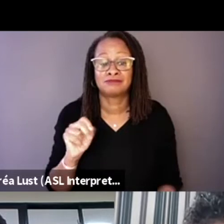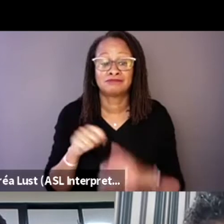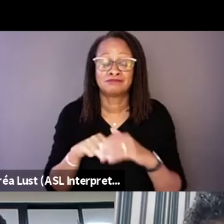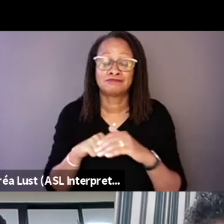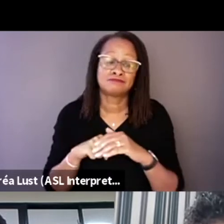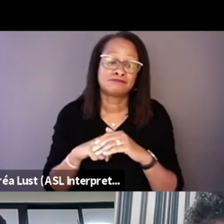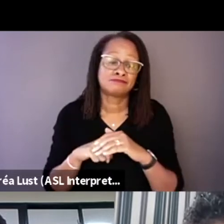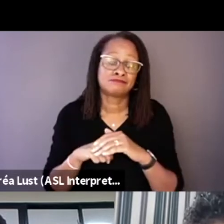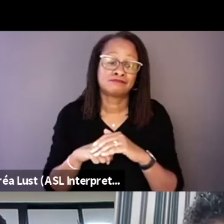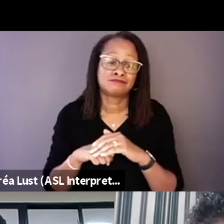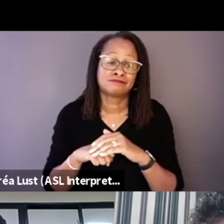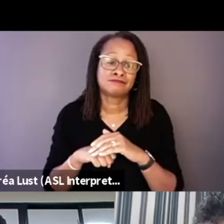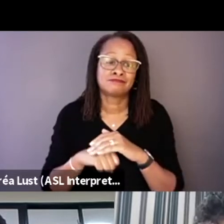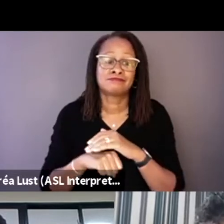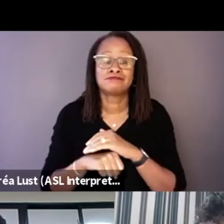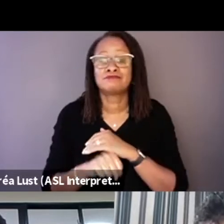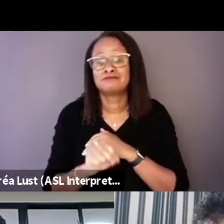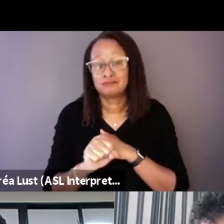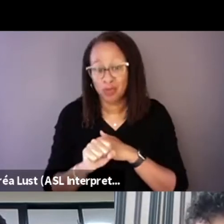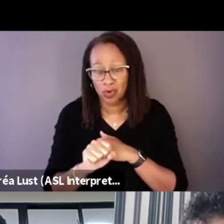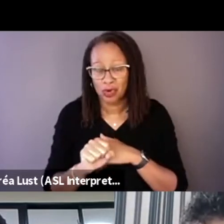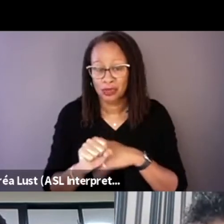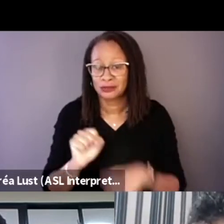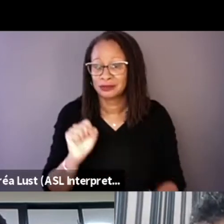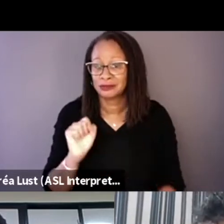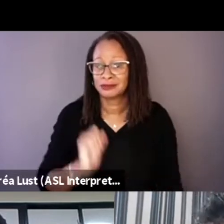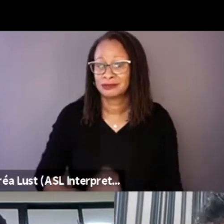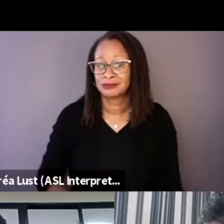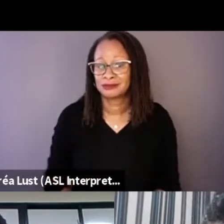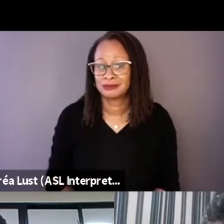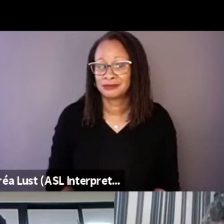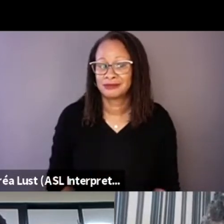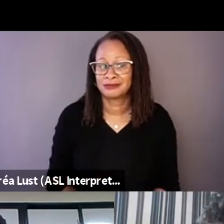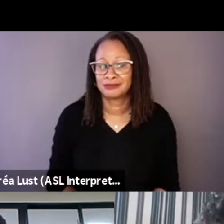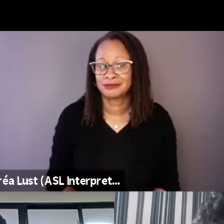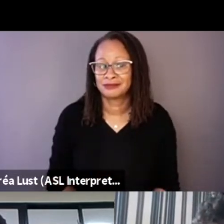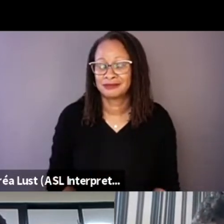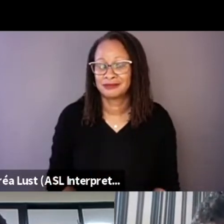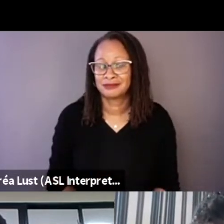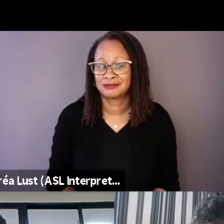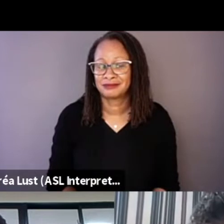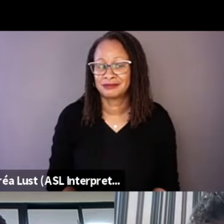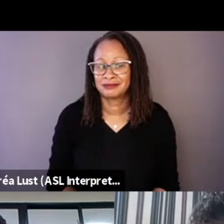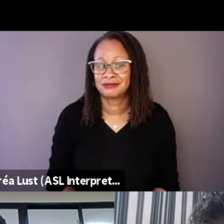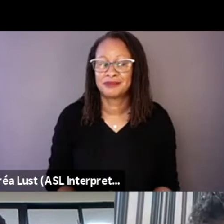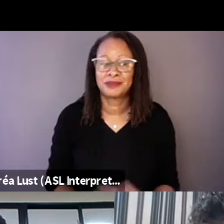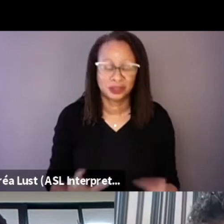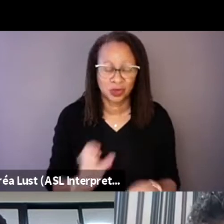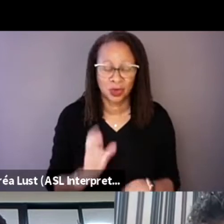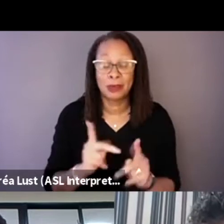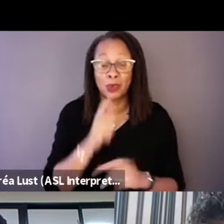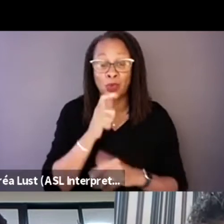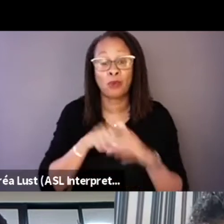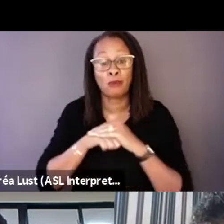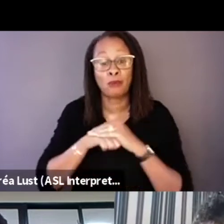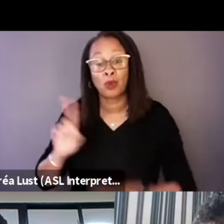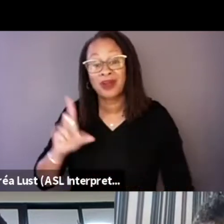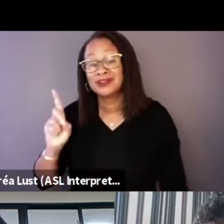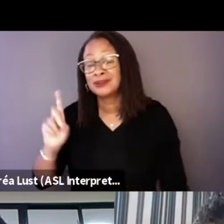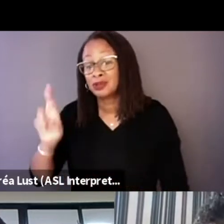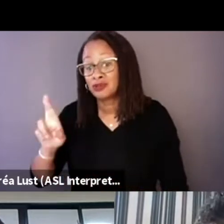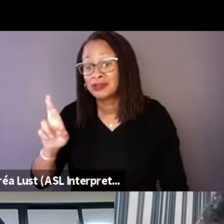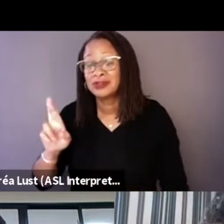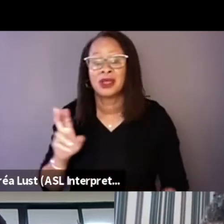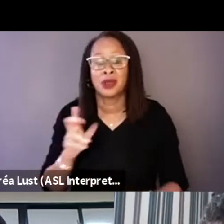born, Dominican born people of Haitian descent, that they're always questioning our